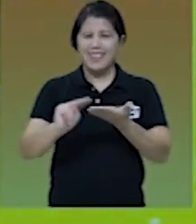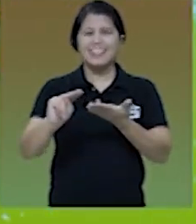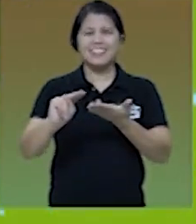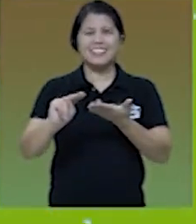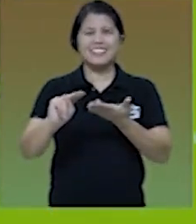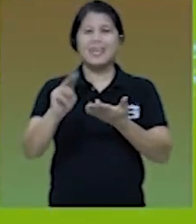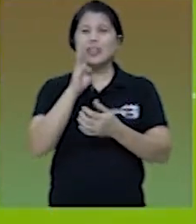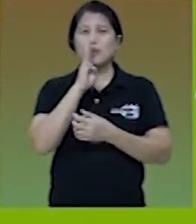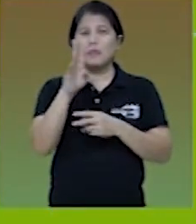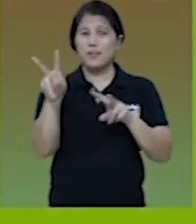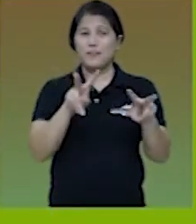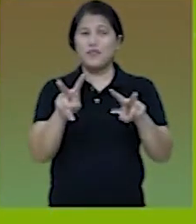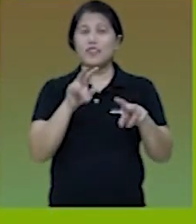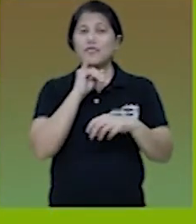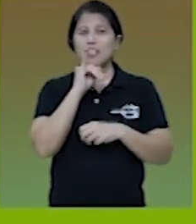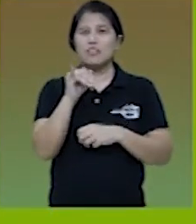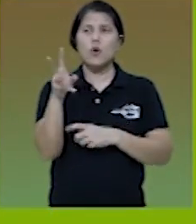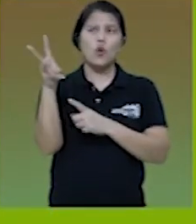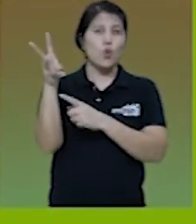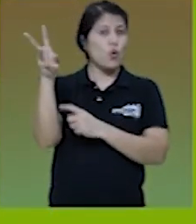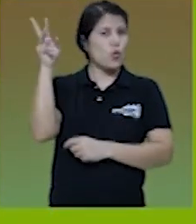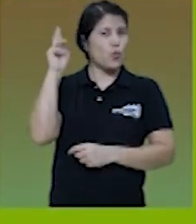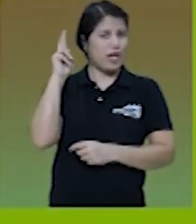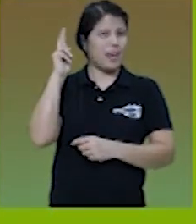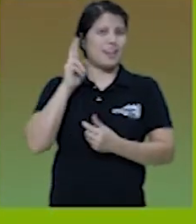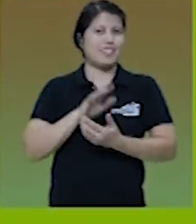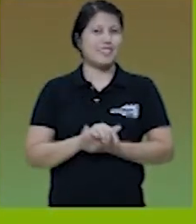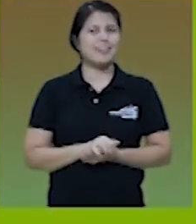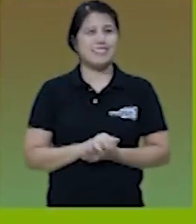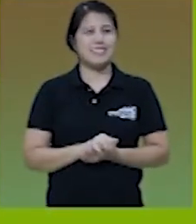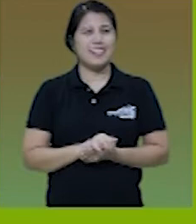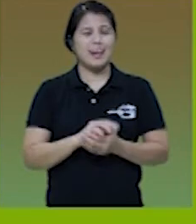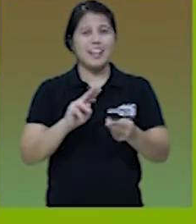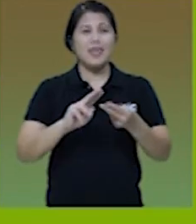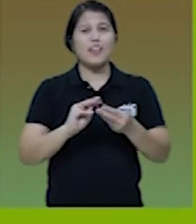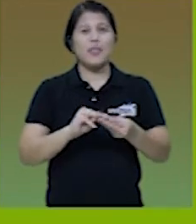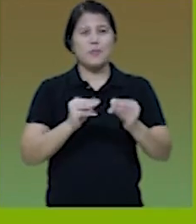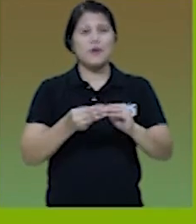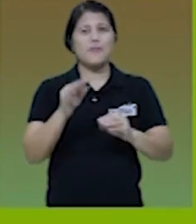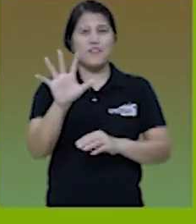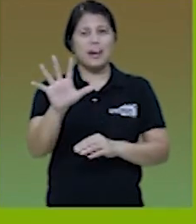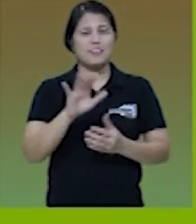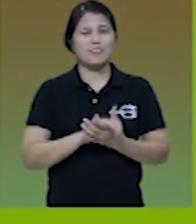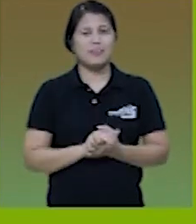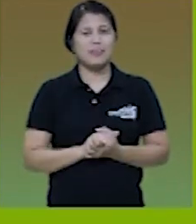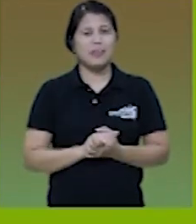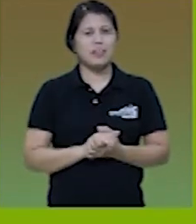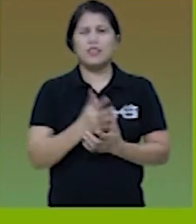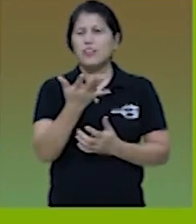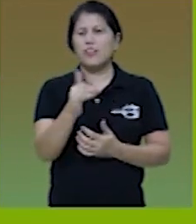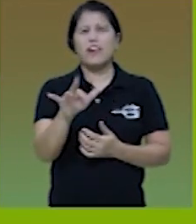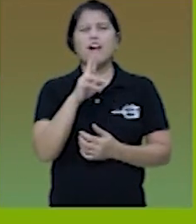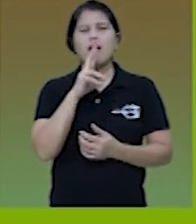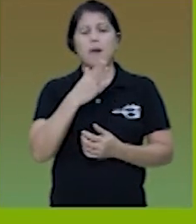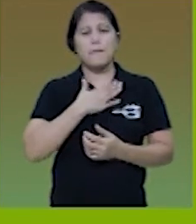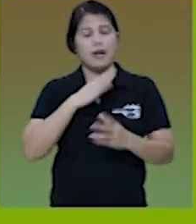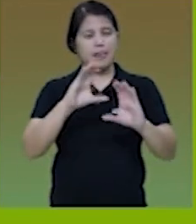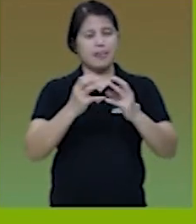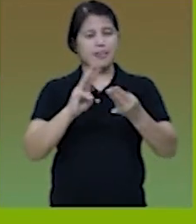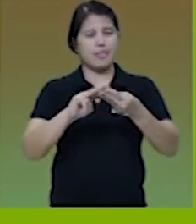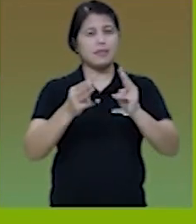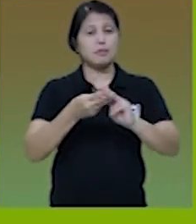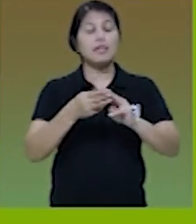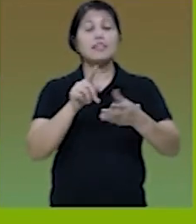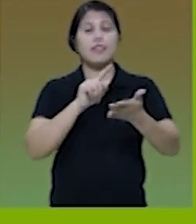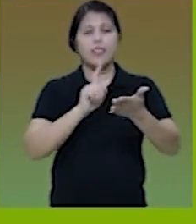Nice! The be verb is were. Number 5. They are my classmates